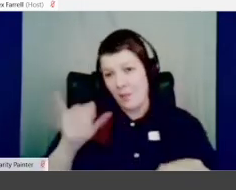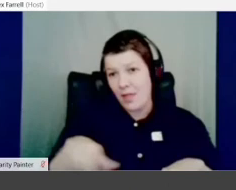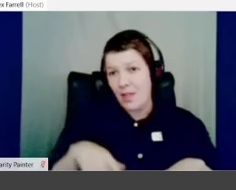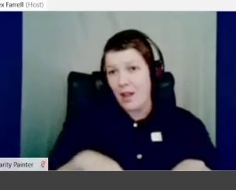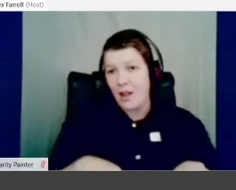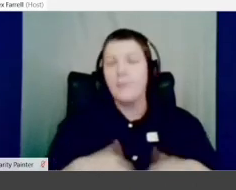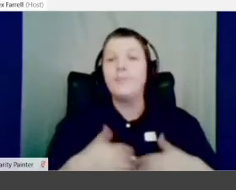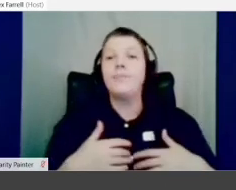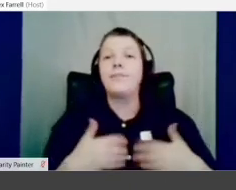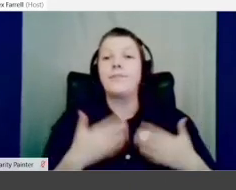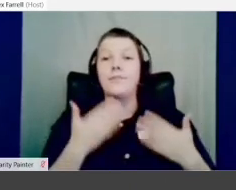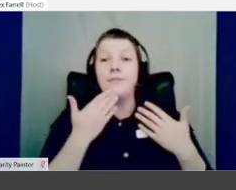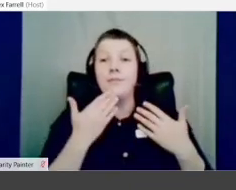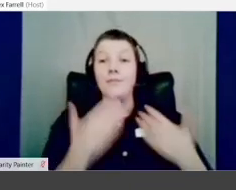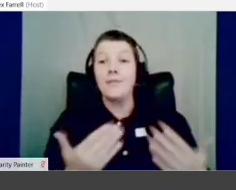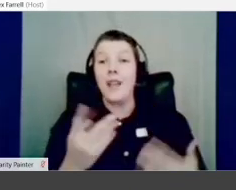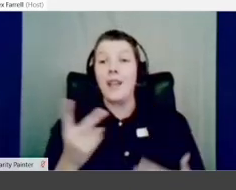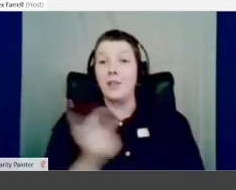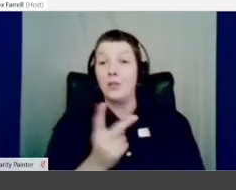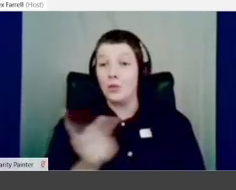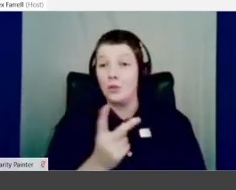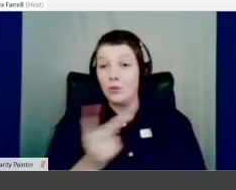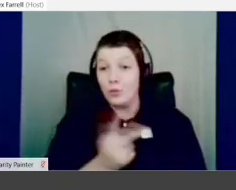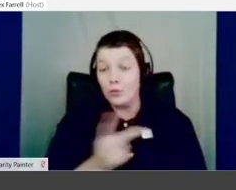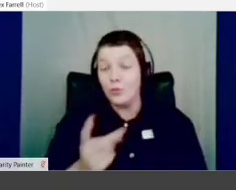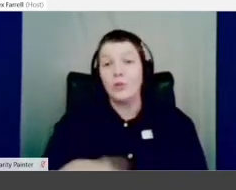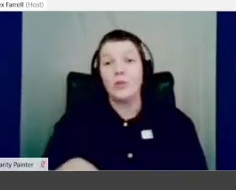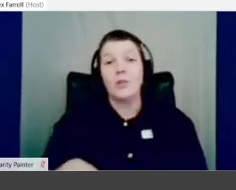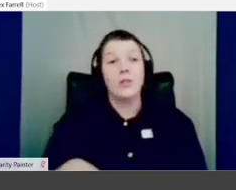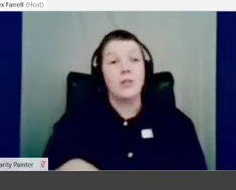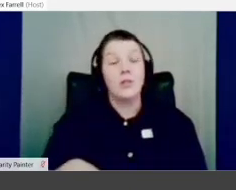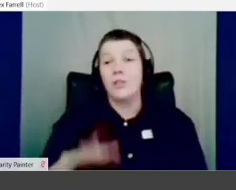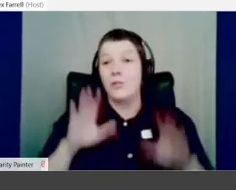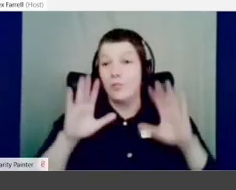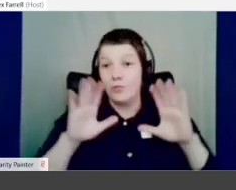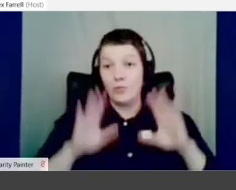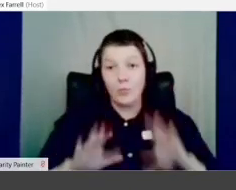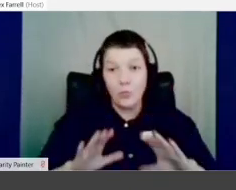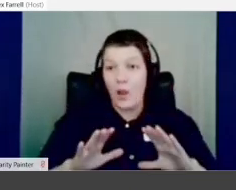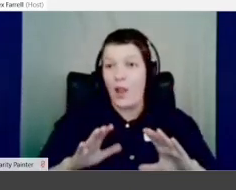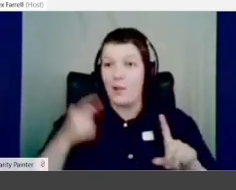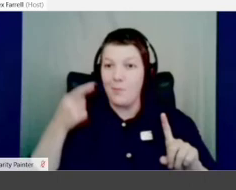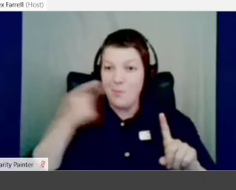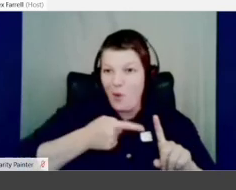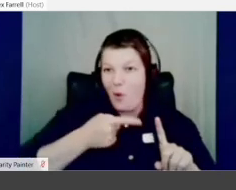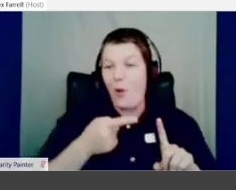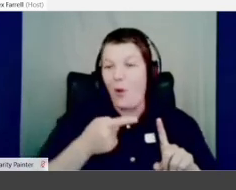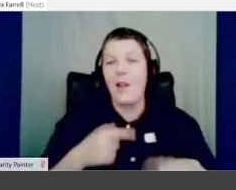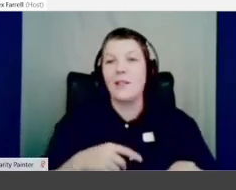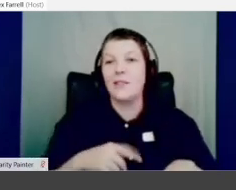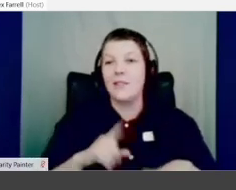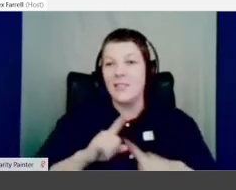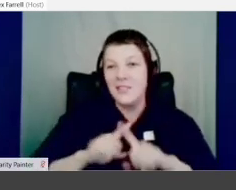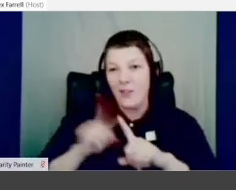Great things around being intentional, working with others who have different view sites and